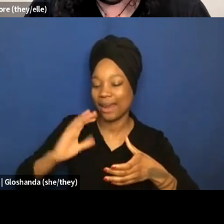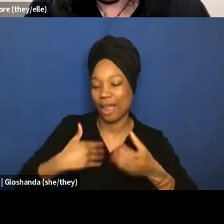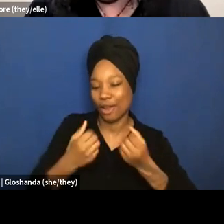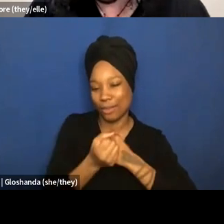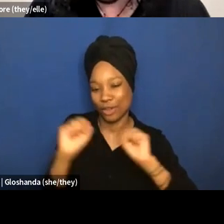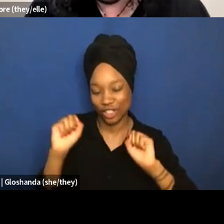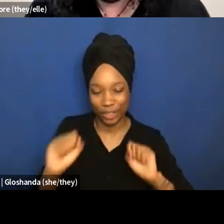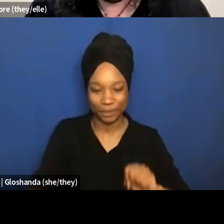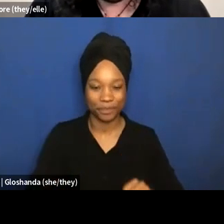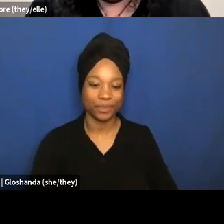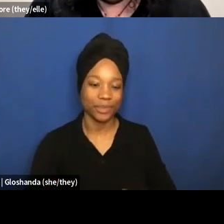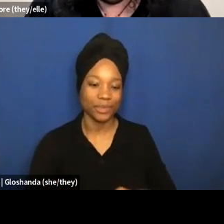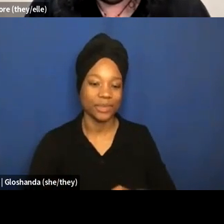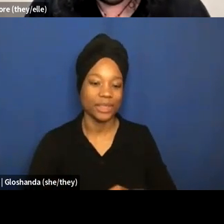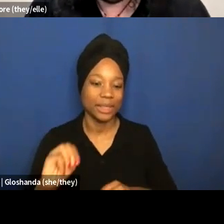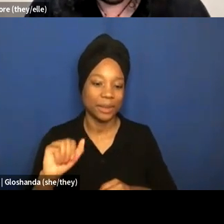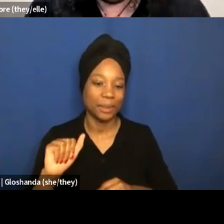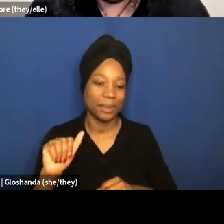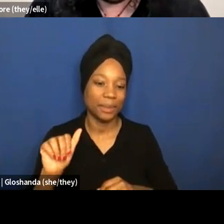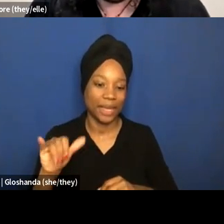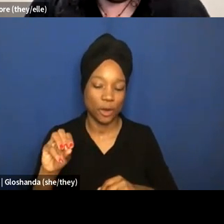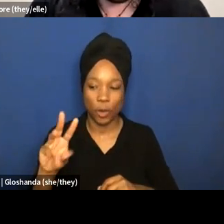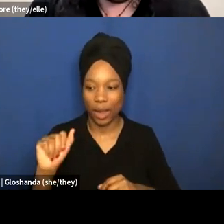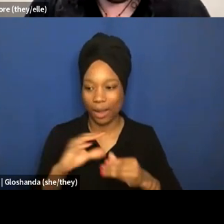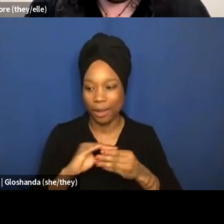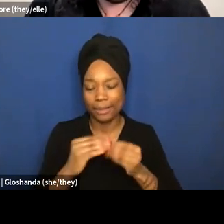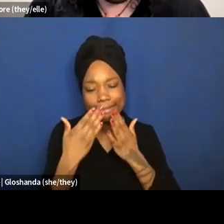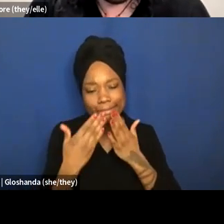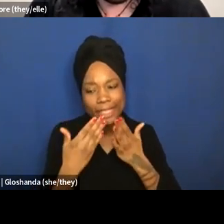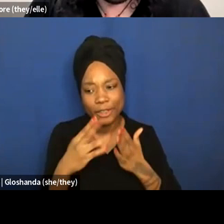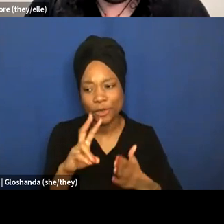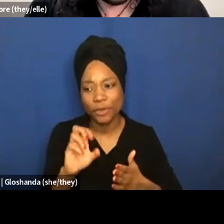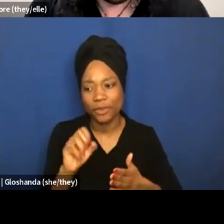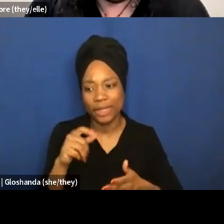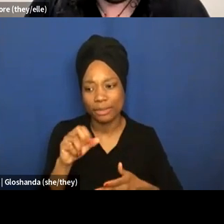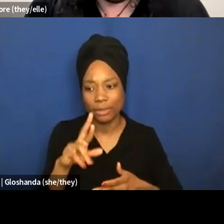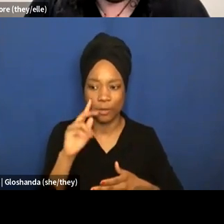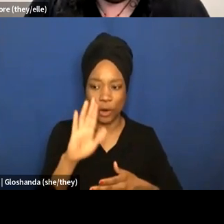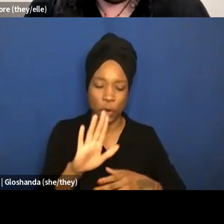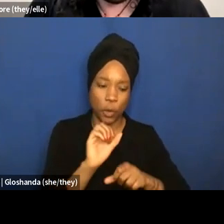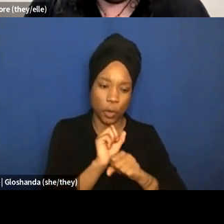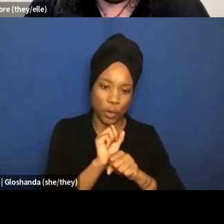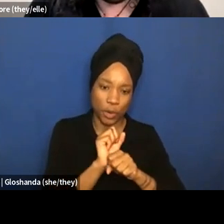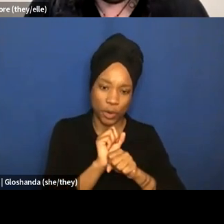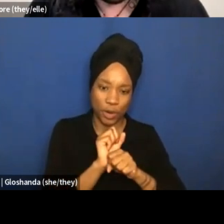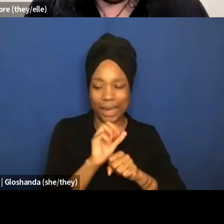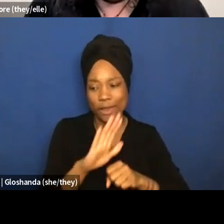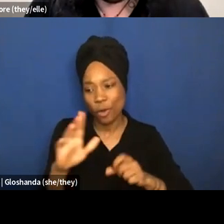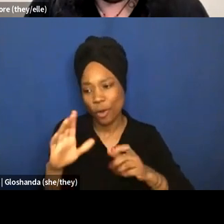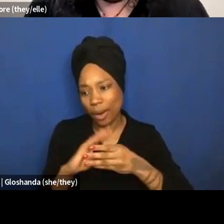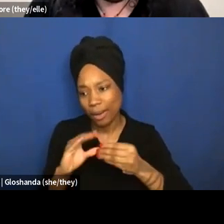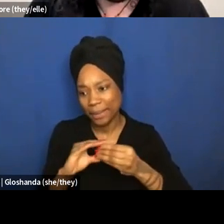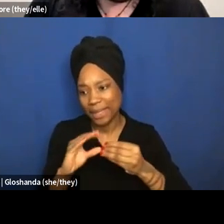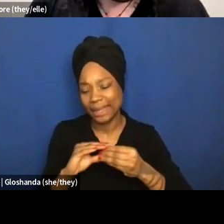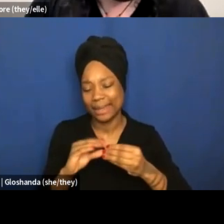Thank you so much, Vesper, for that. Those words. I think in many ways that helps us as we sadly are closing this